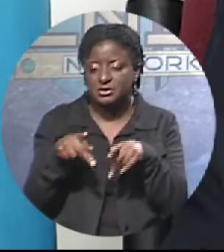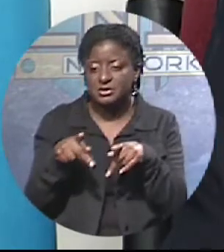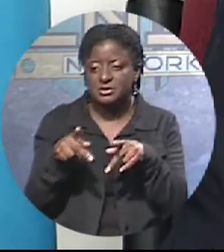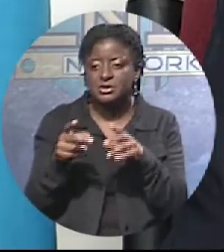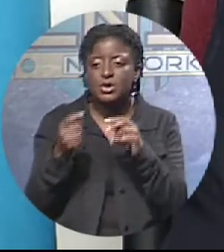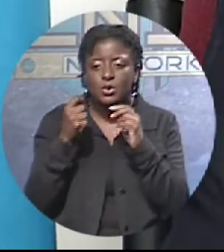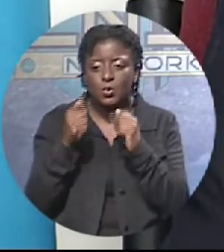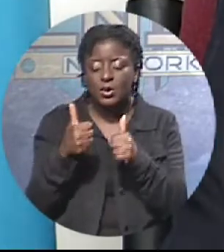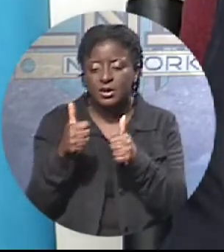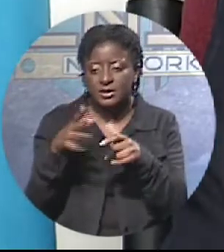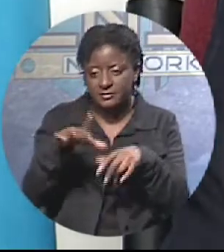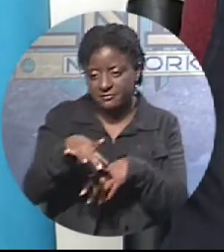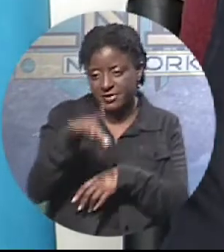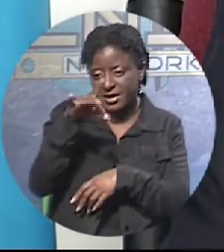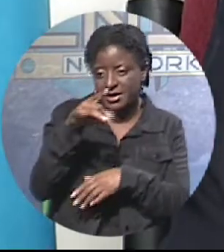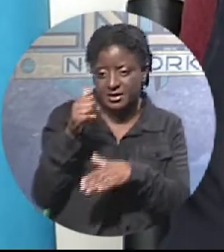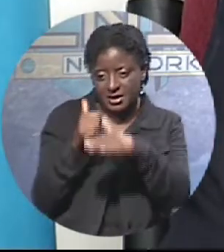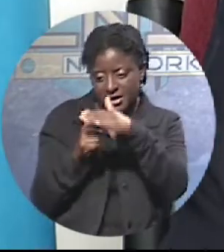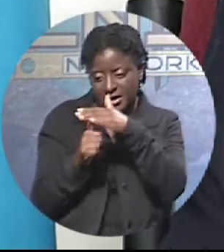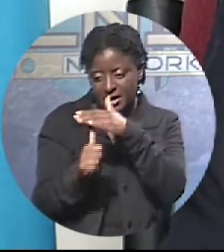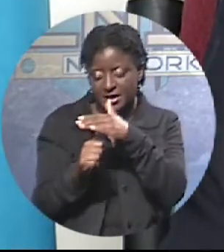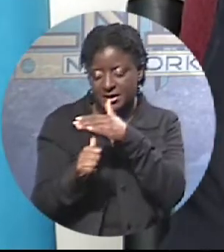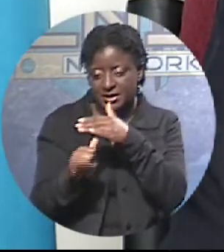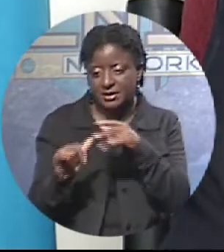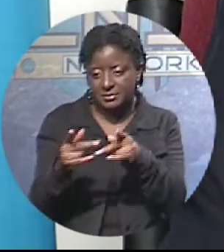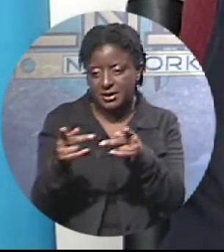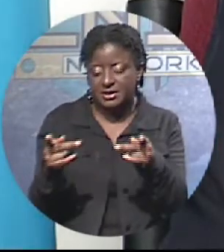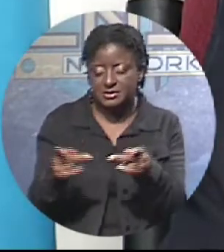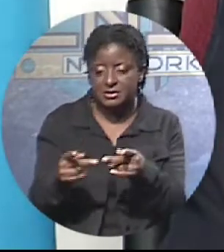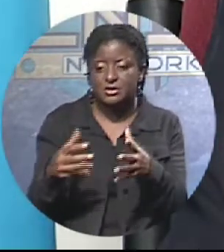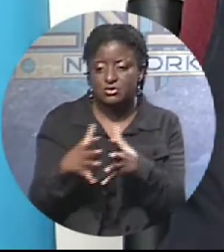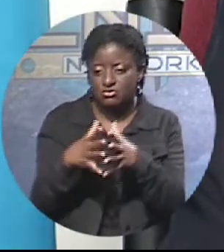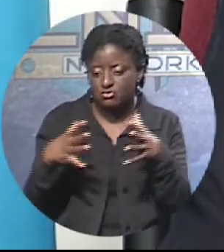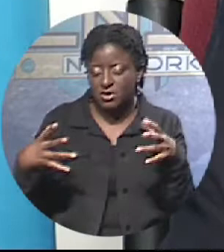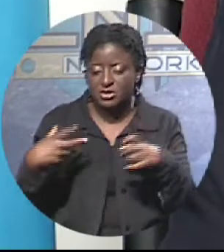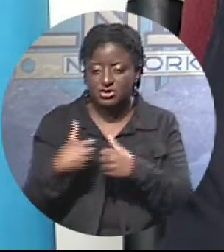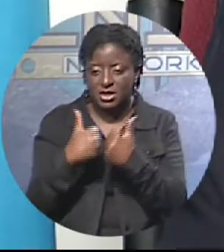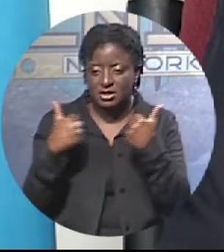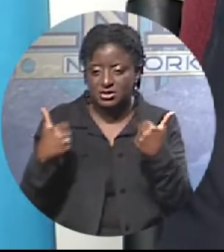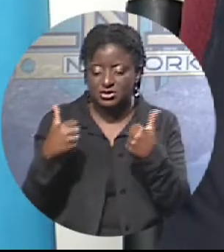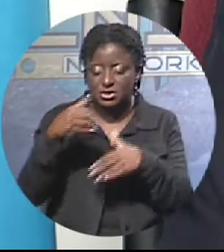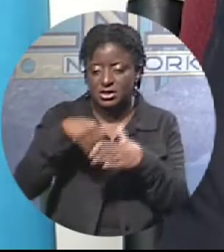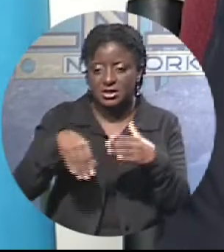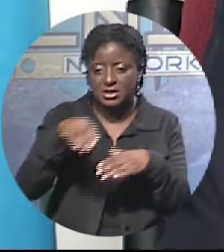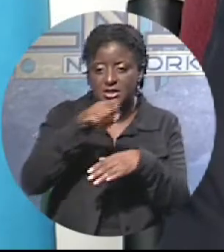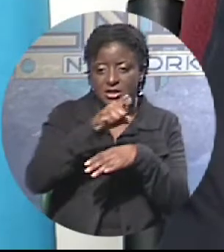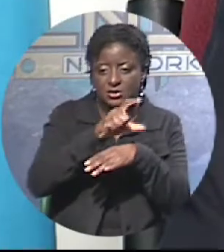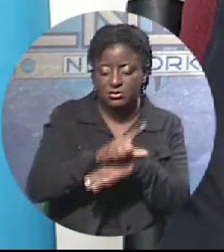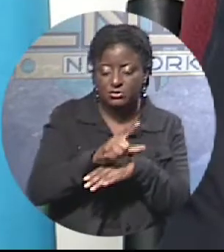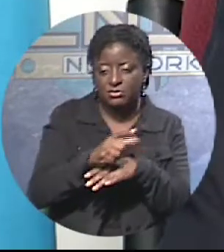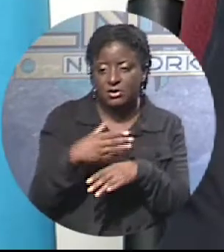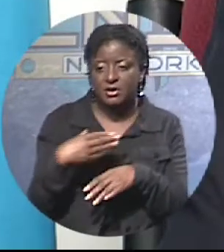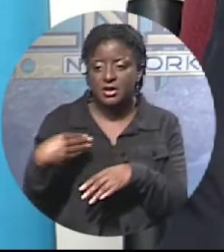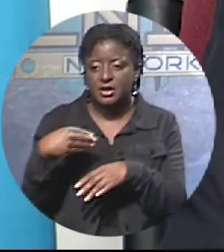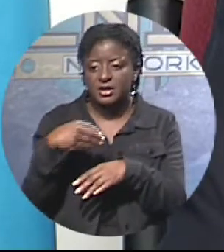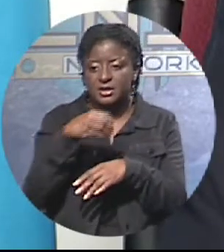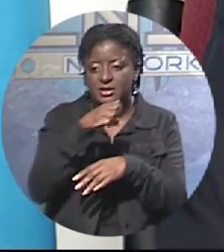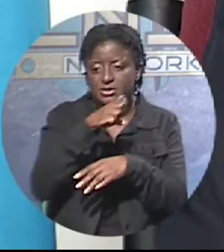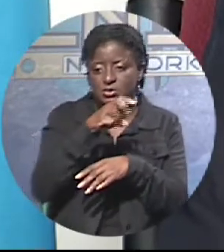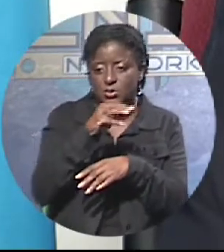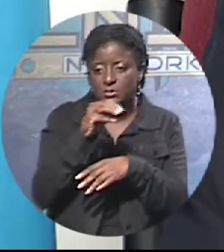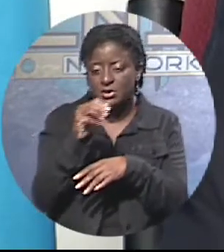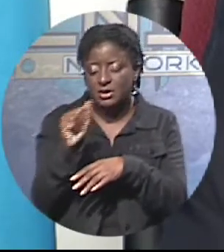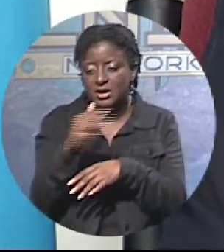that has been a challenge for us in the major islands like Exuma, Eleuthera, Abaco, where there's a major Haitian population. It is